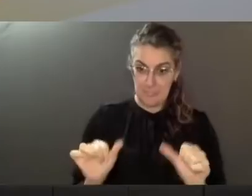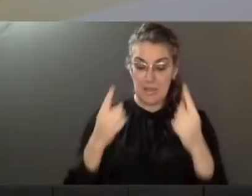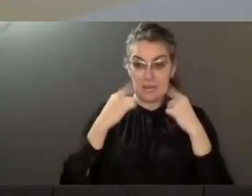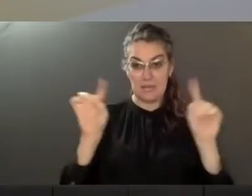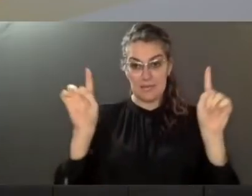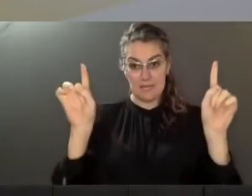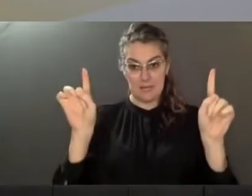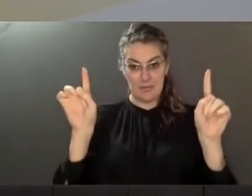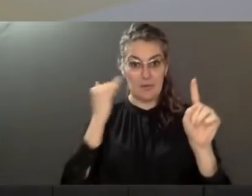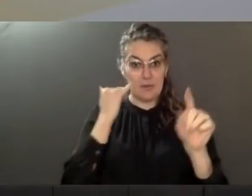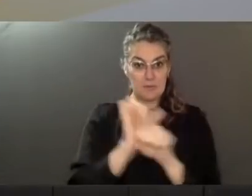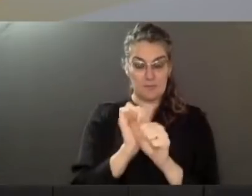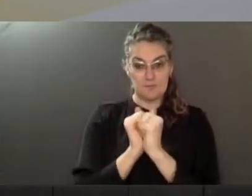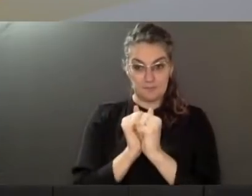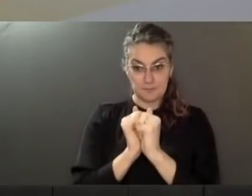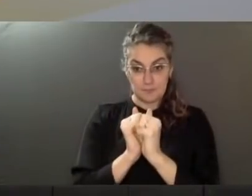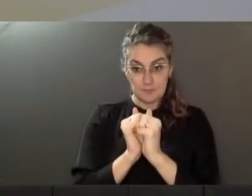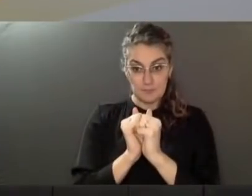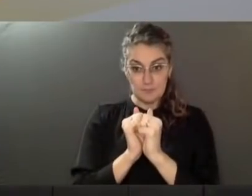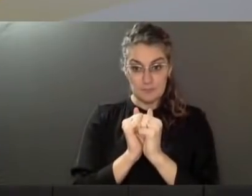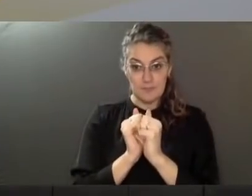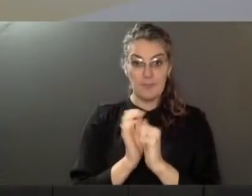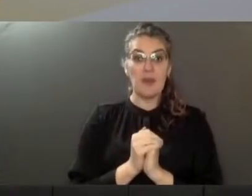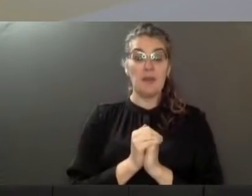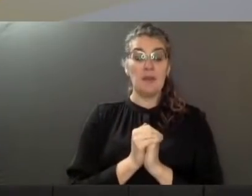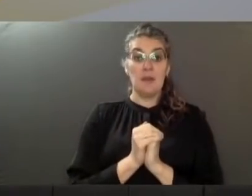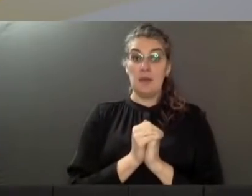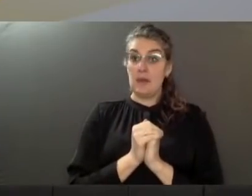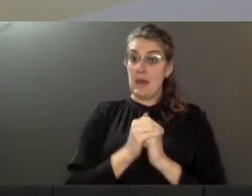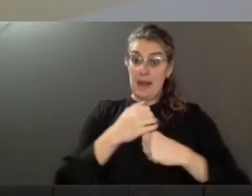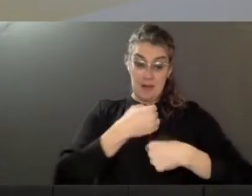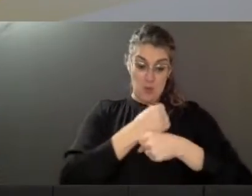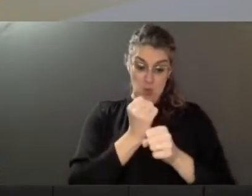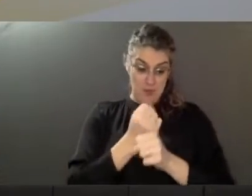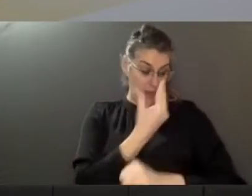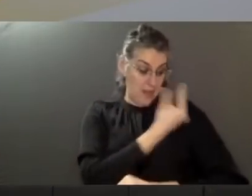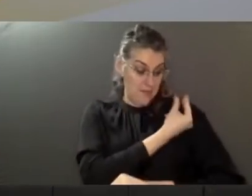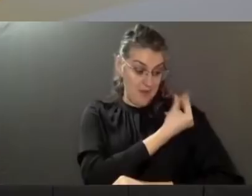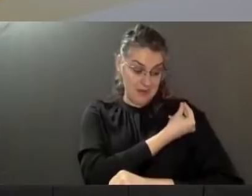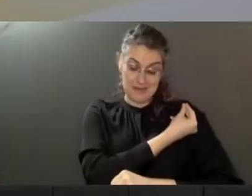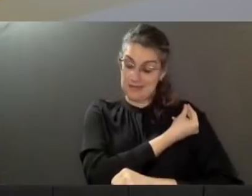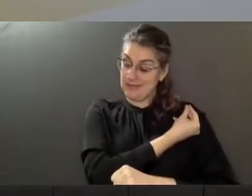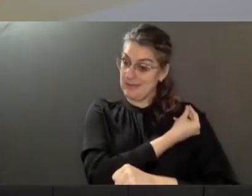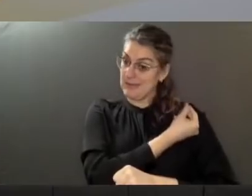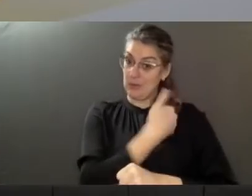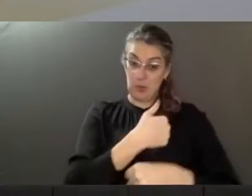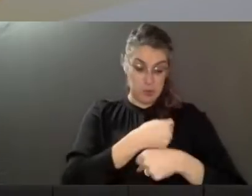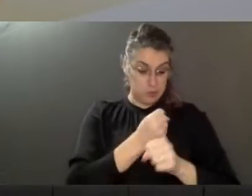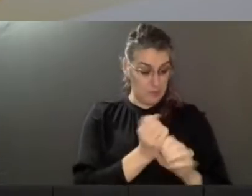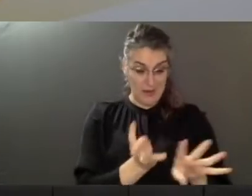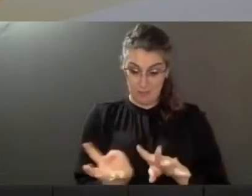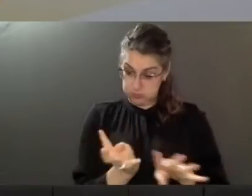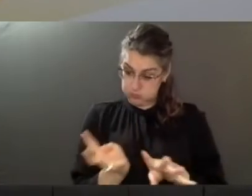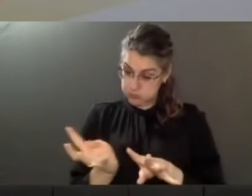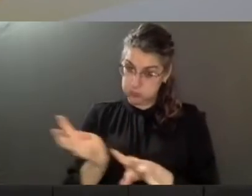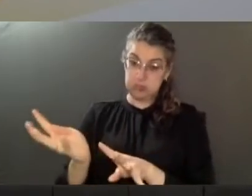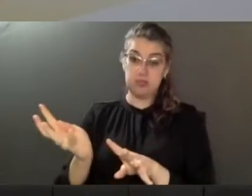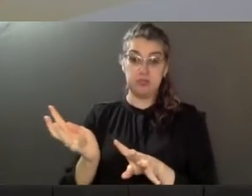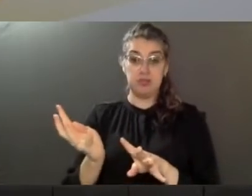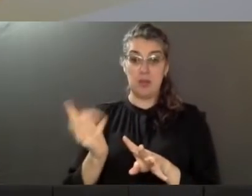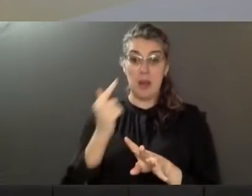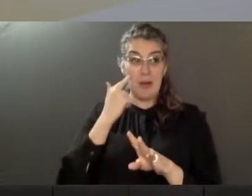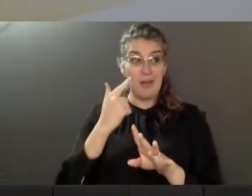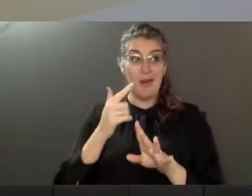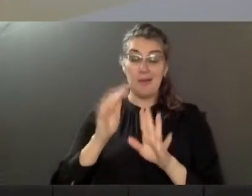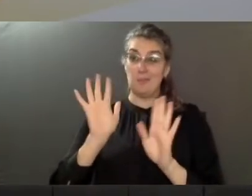much earlier than most would have predicted, and our vaccine rollout is underway and is going well. As the Premier mentioned, we can